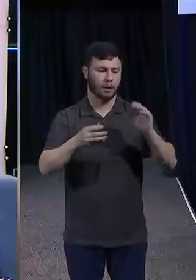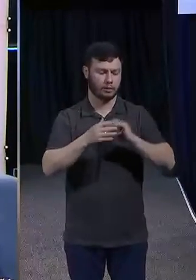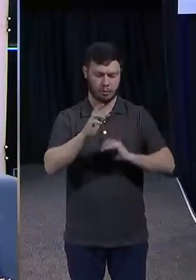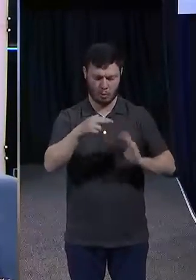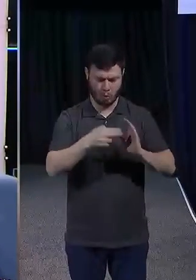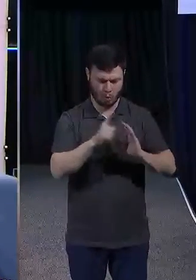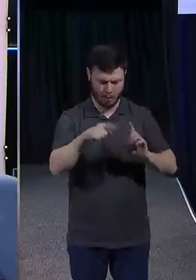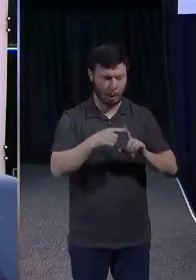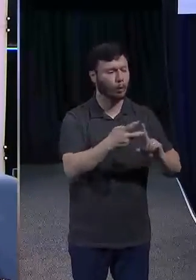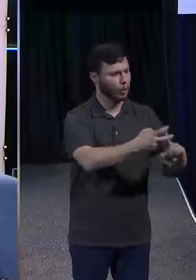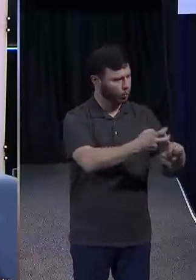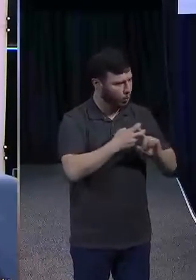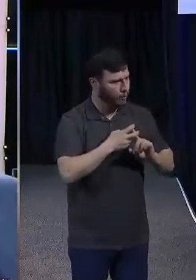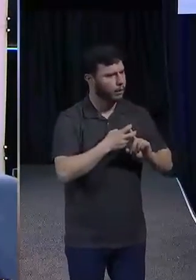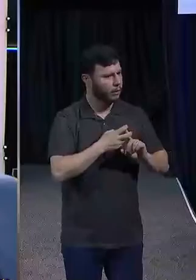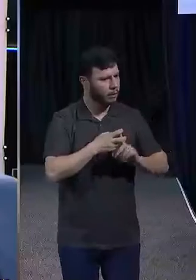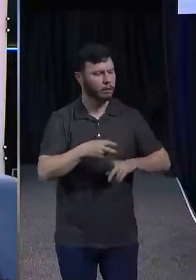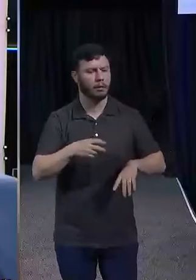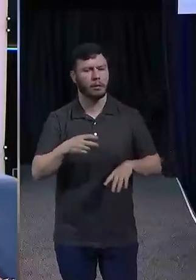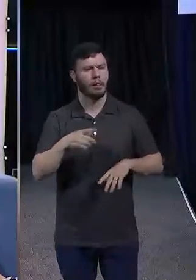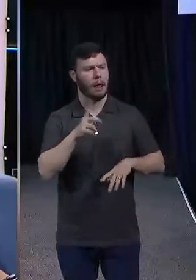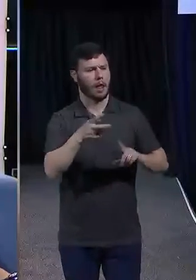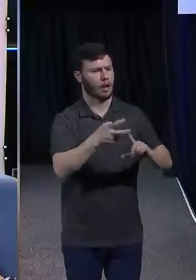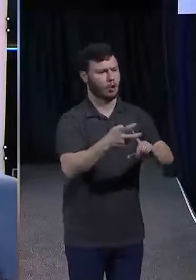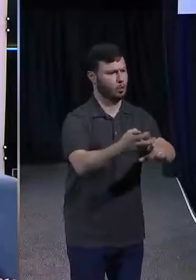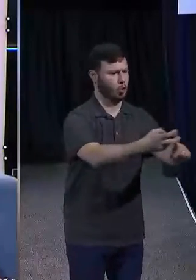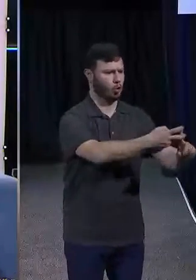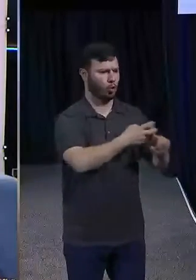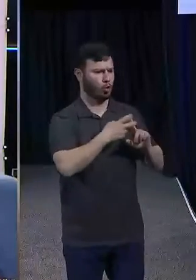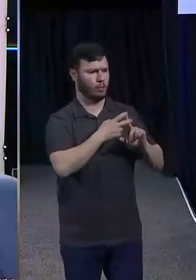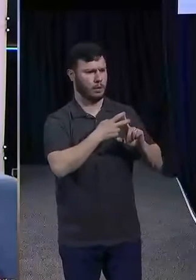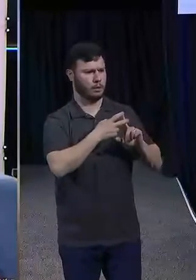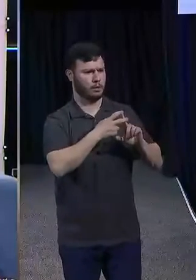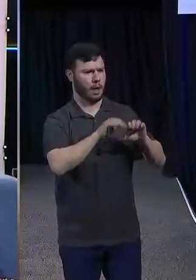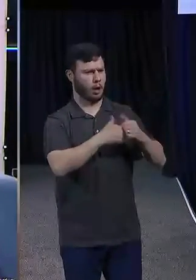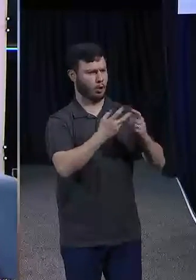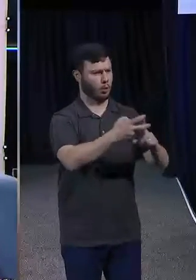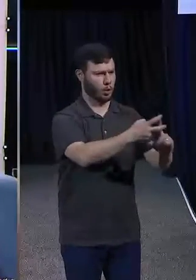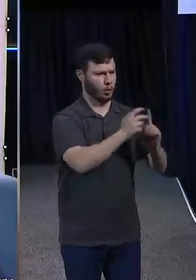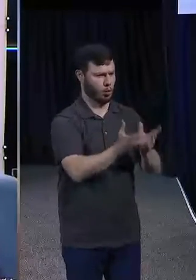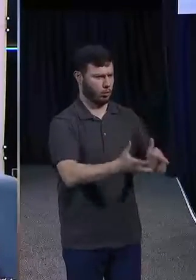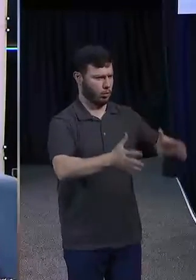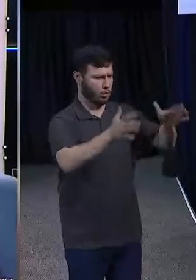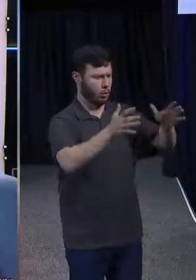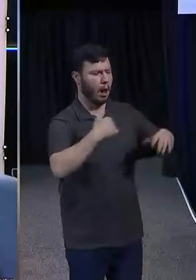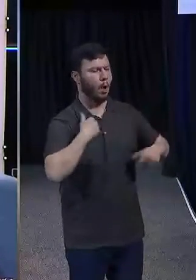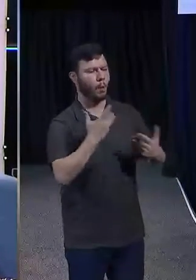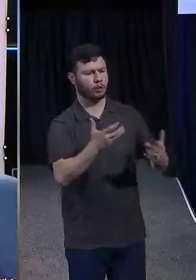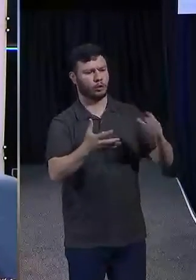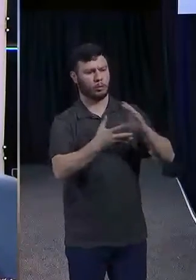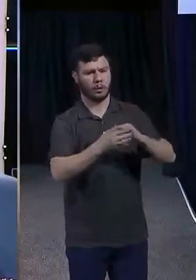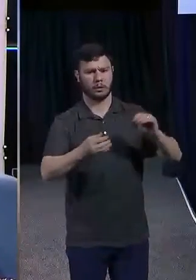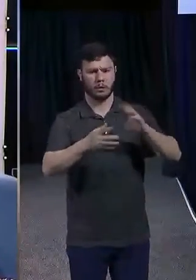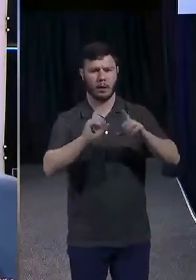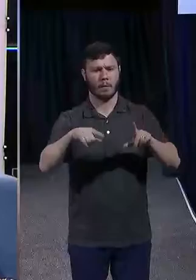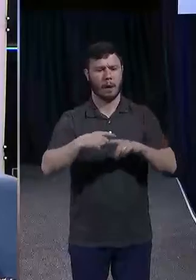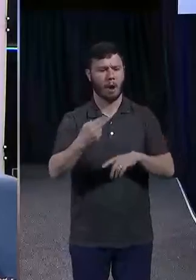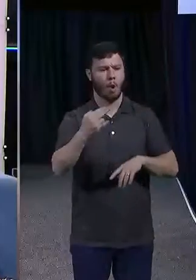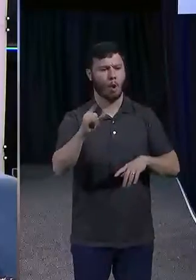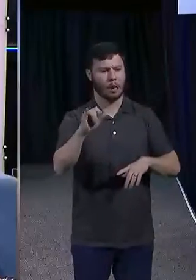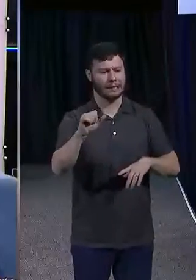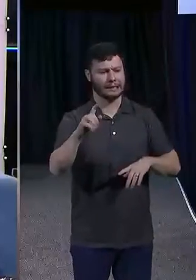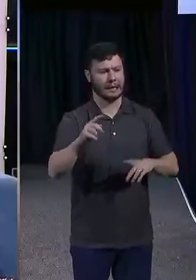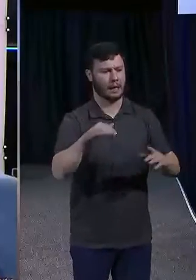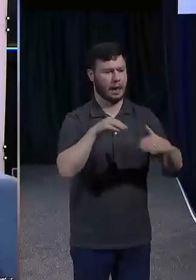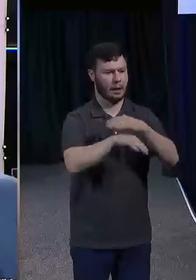recruitment and what is in that sort of bucket of recruitment. And I would talk a little bit about holistic admissions, as you talked about these